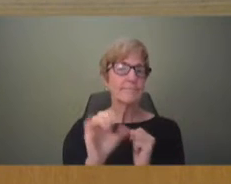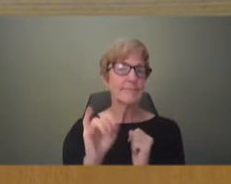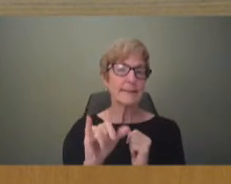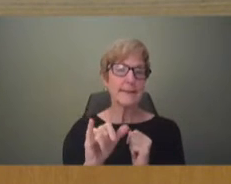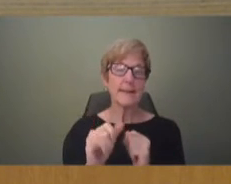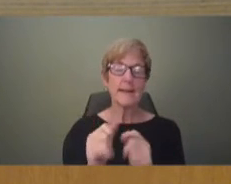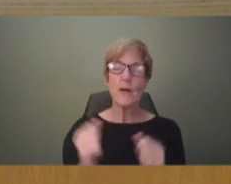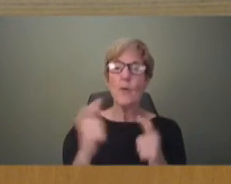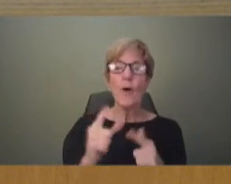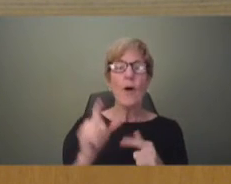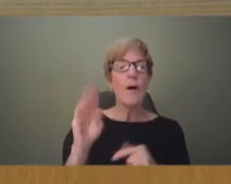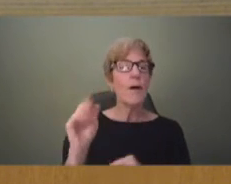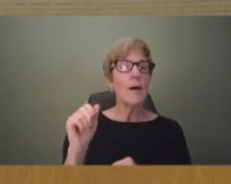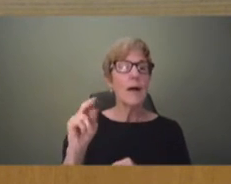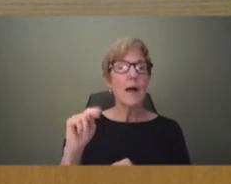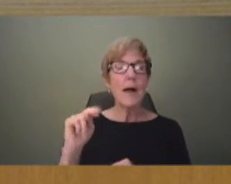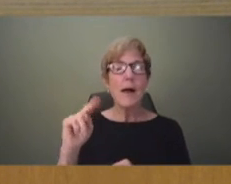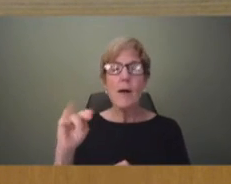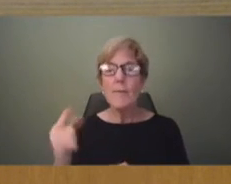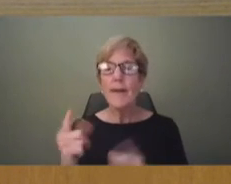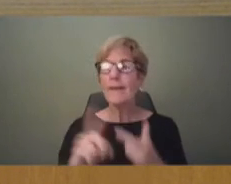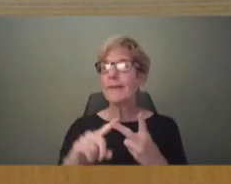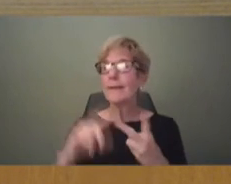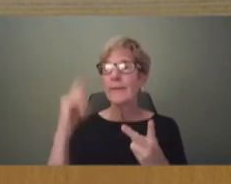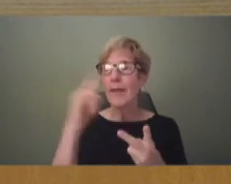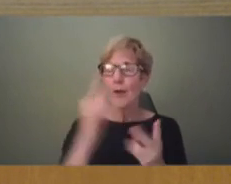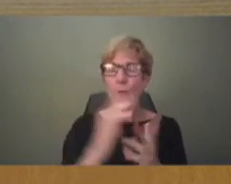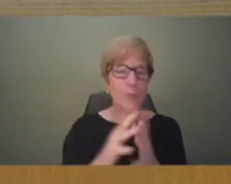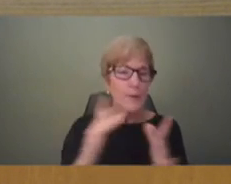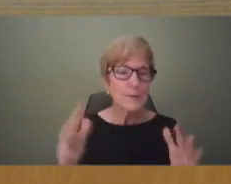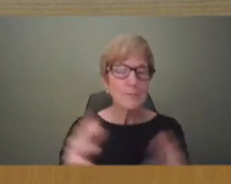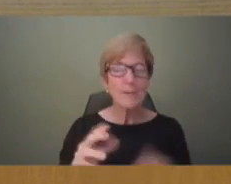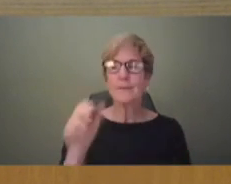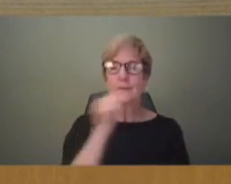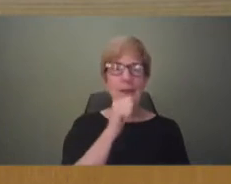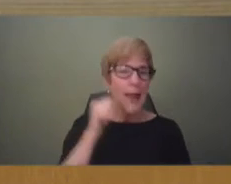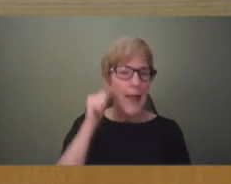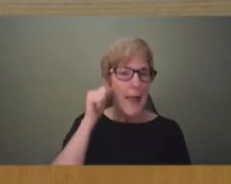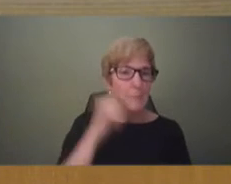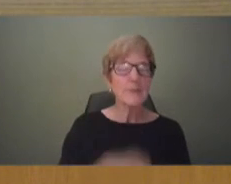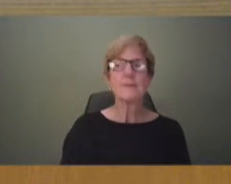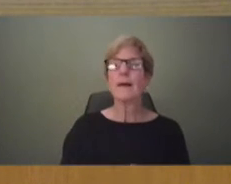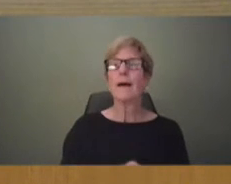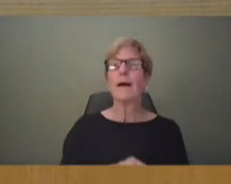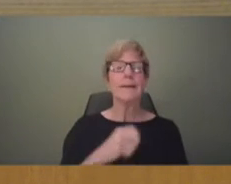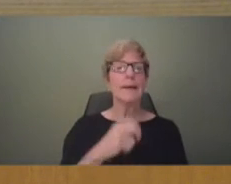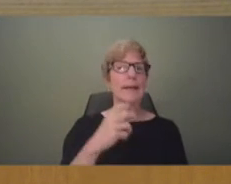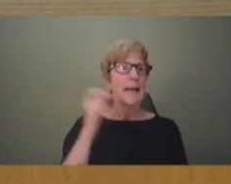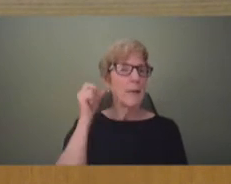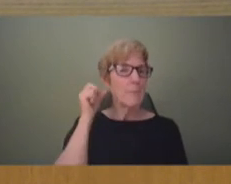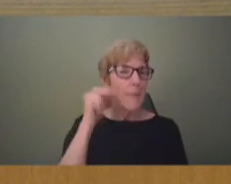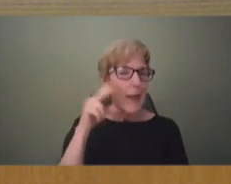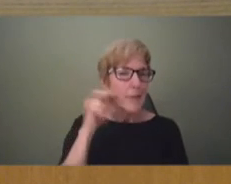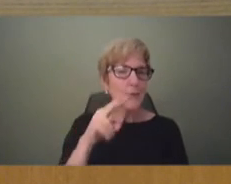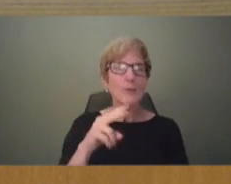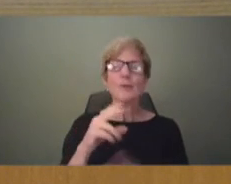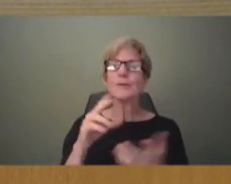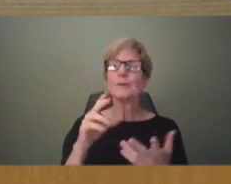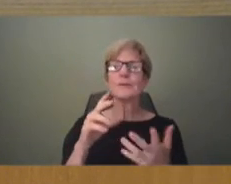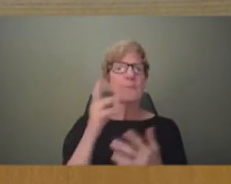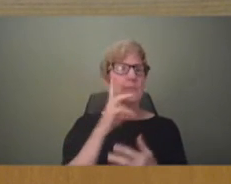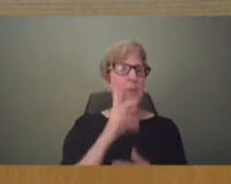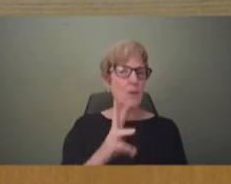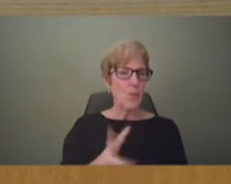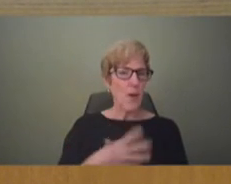banking and the airport expansion with Amazon and the Panther Stadium the Whitewater Center